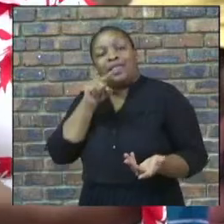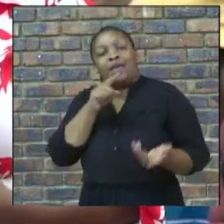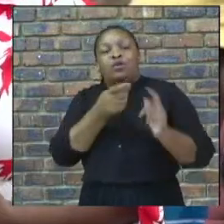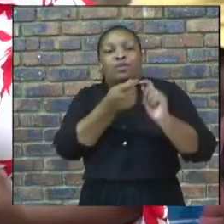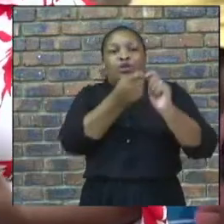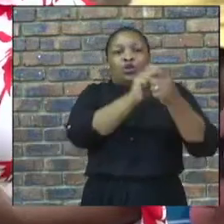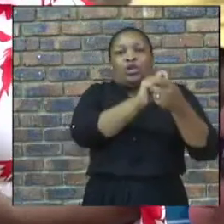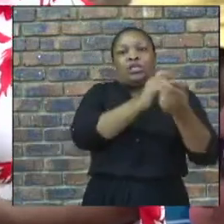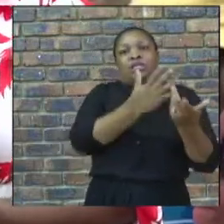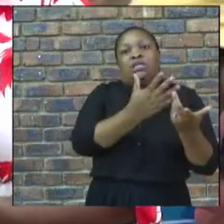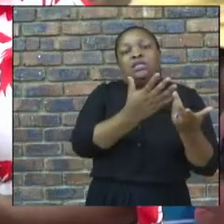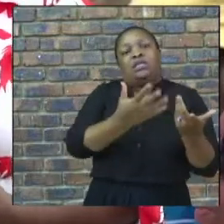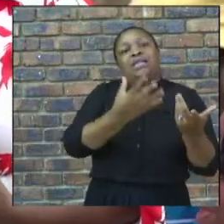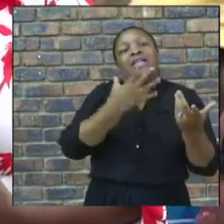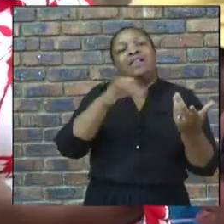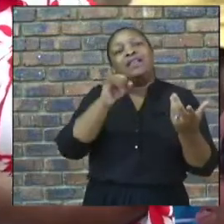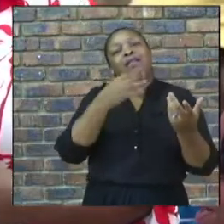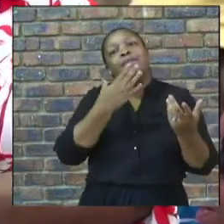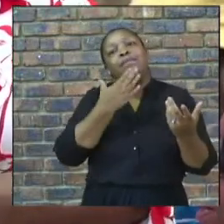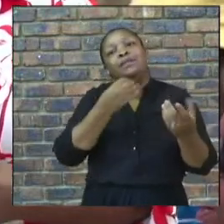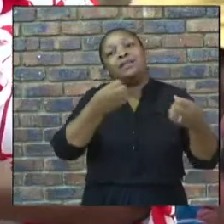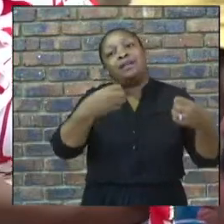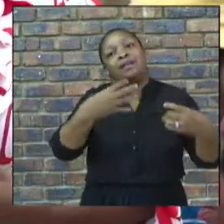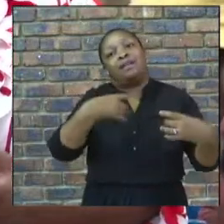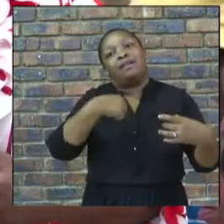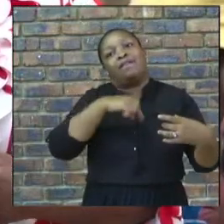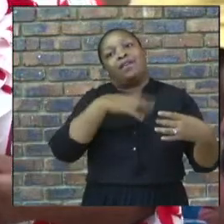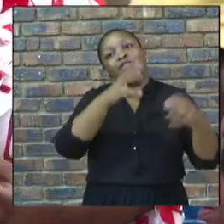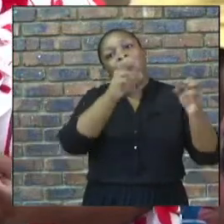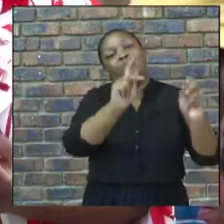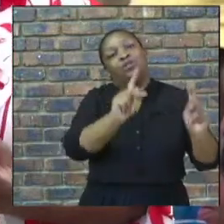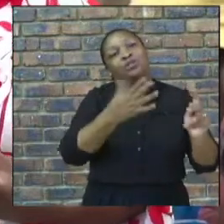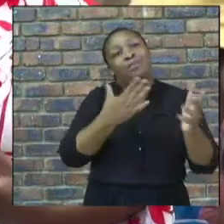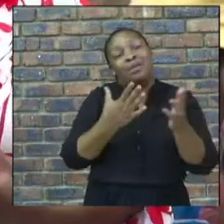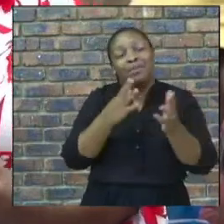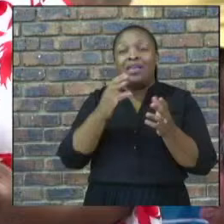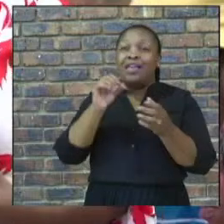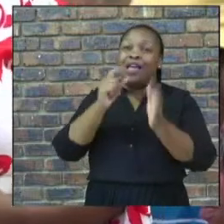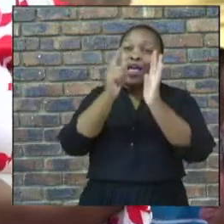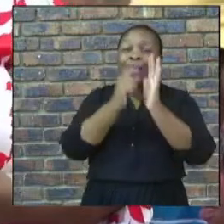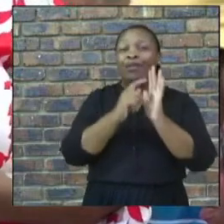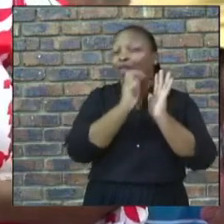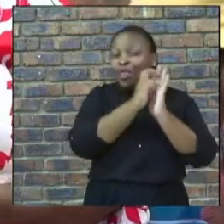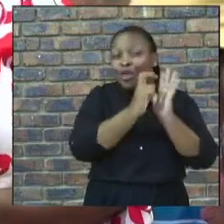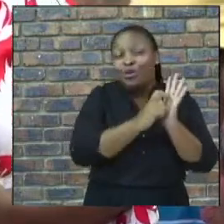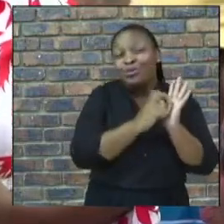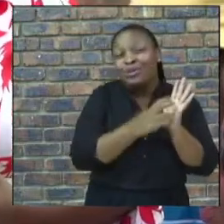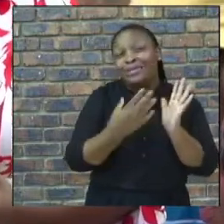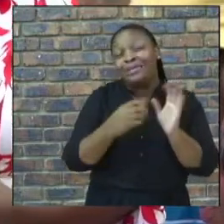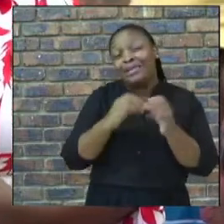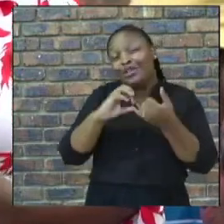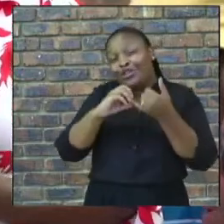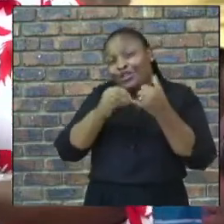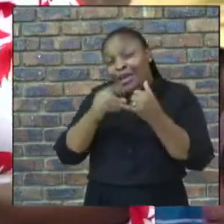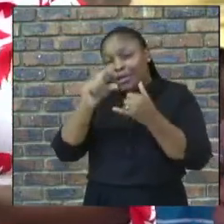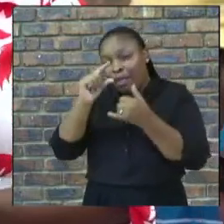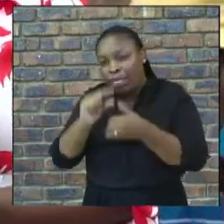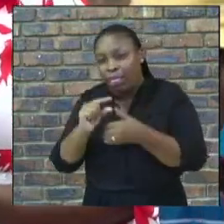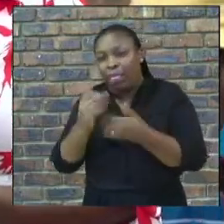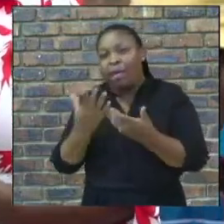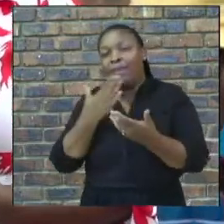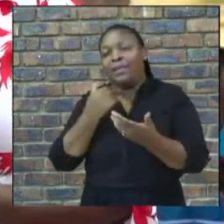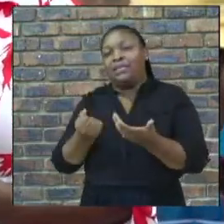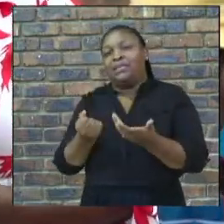kry-a opportunity gore re kopa le fokotse melao bogolo fa le paletswe at least re feng gape di-permit nyana